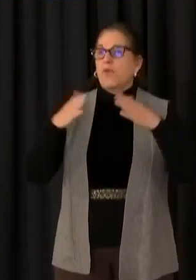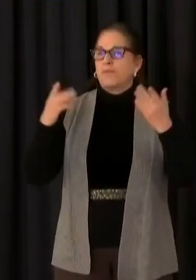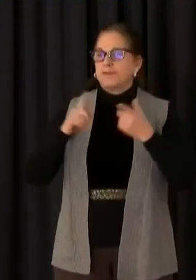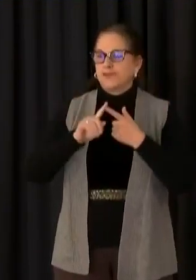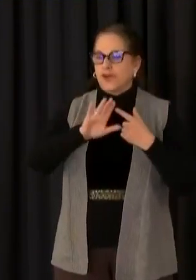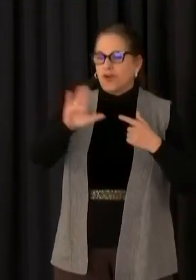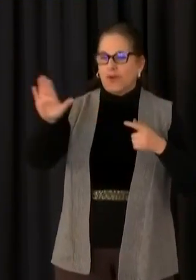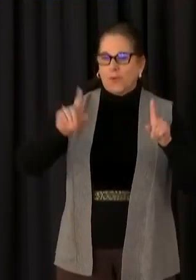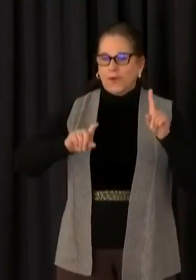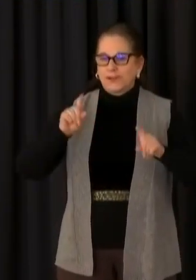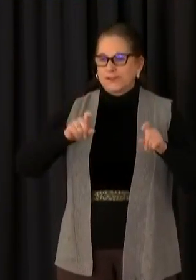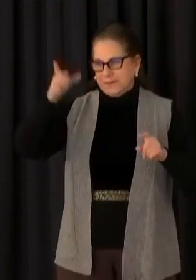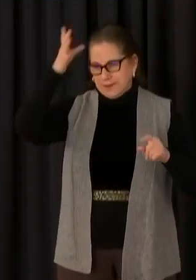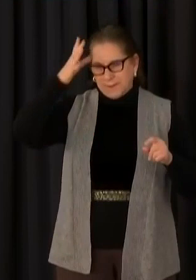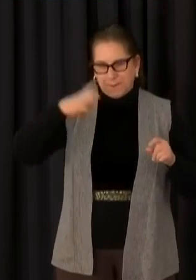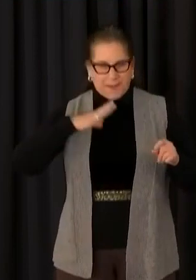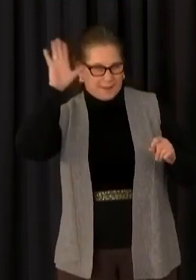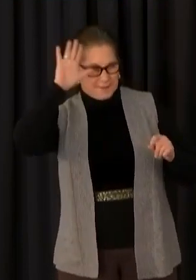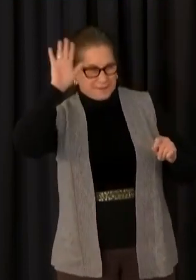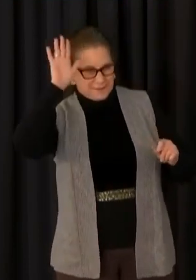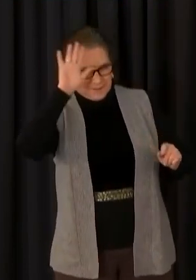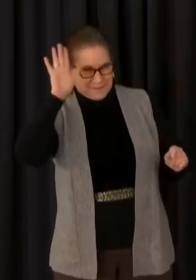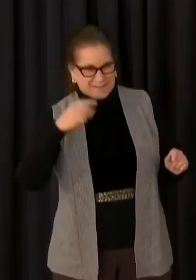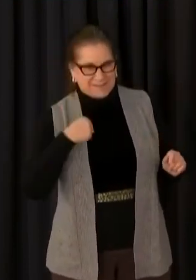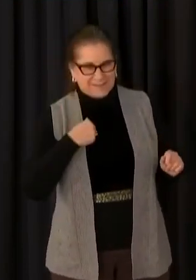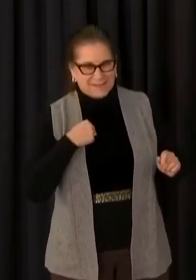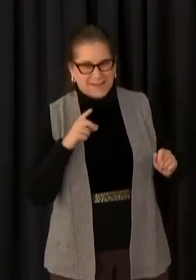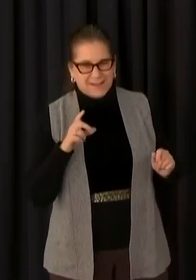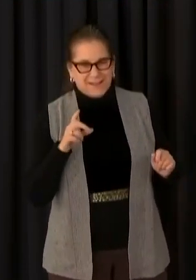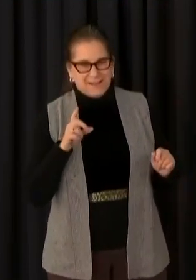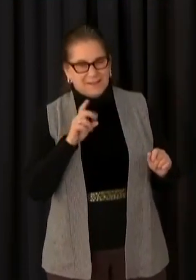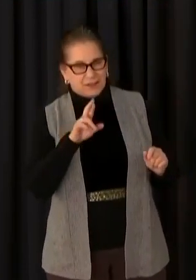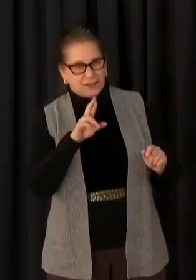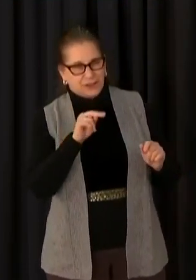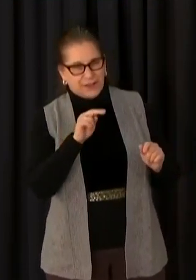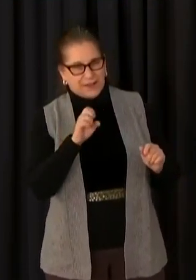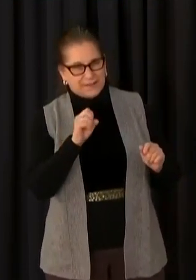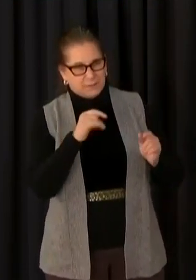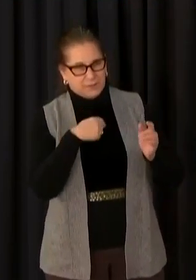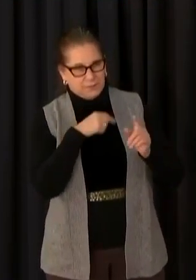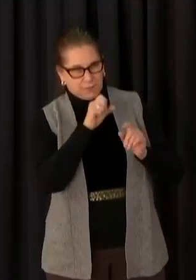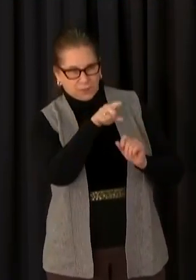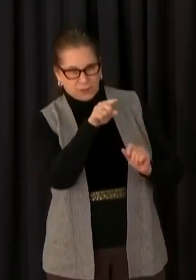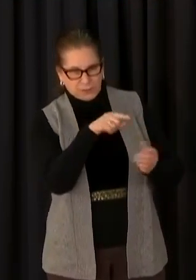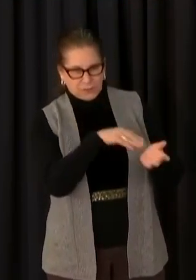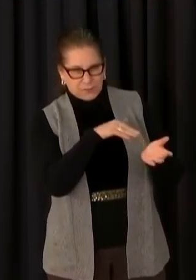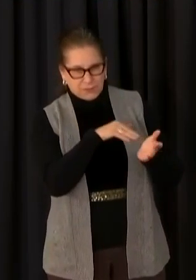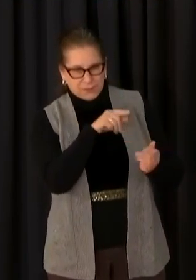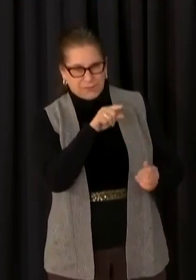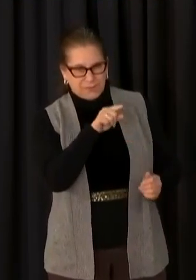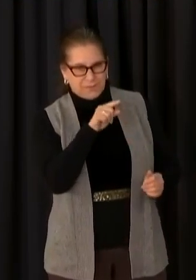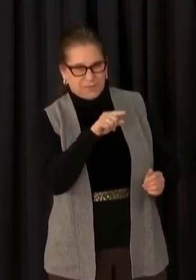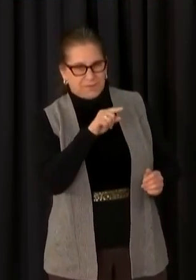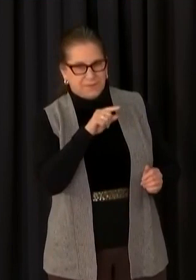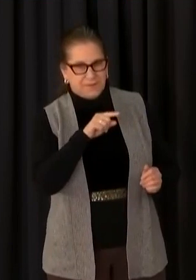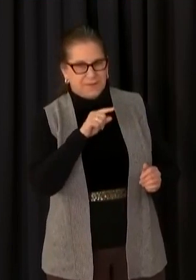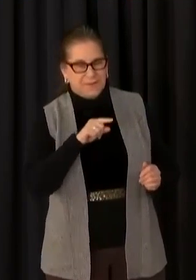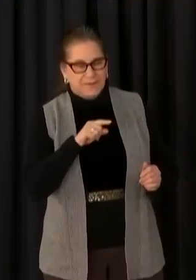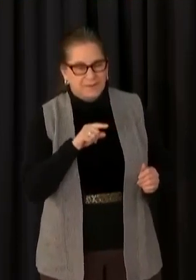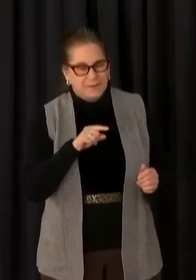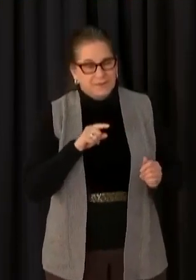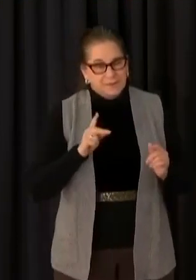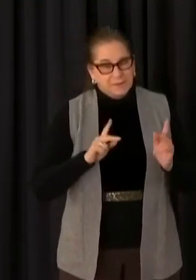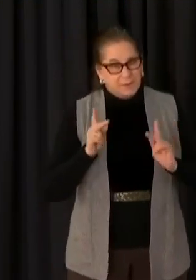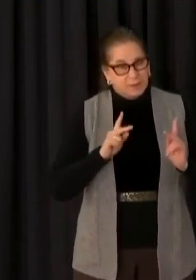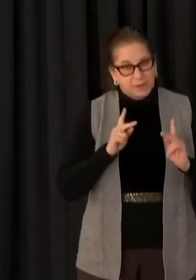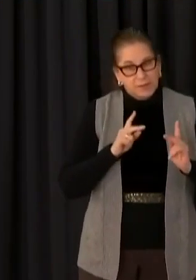Yes, sir. Yeah, for Dr. Nesbitt, are vaccinators required to collect data on race of people who they